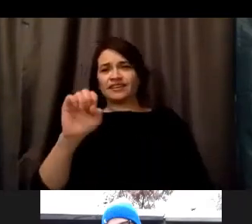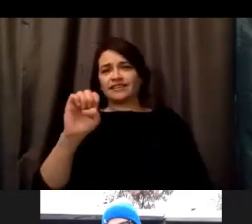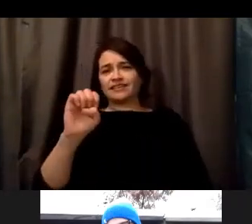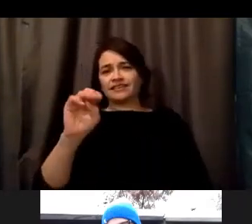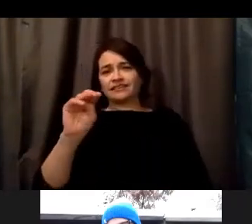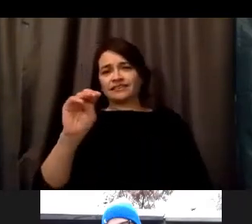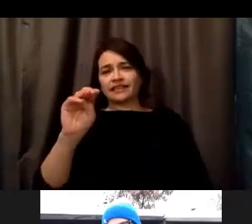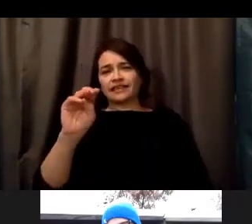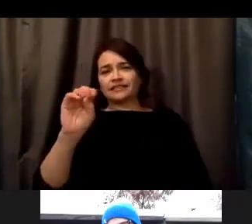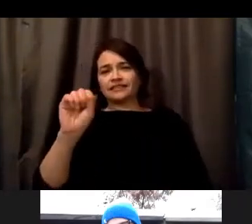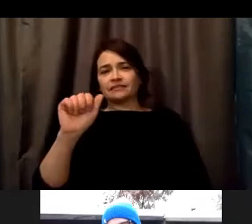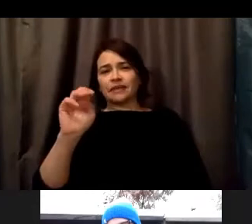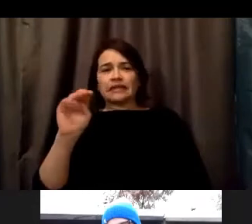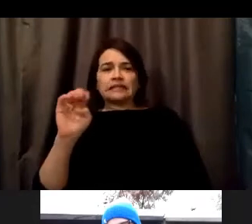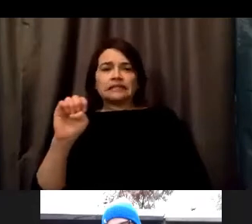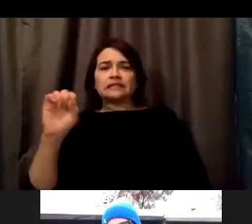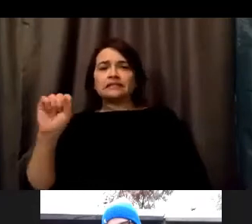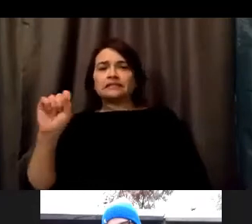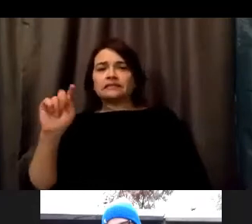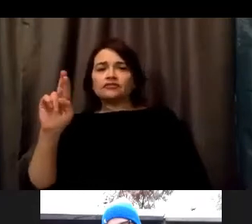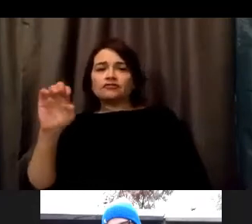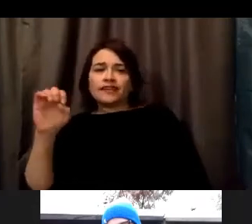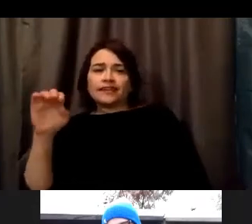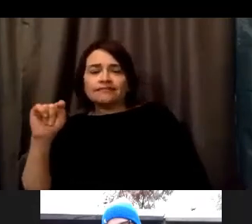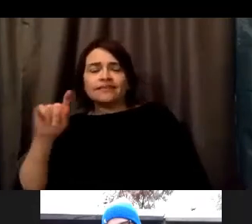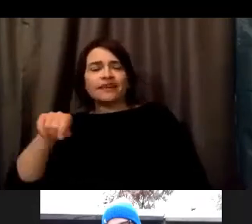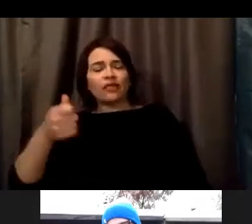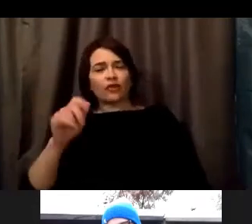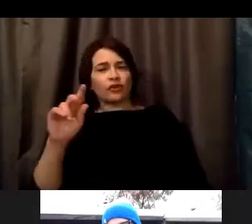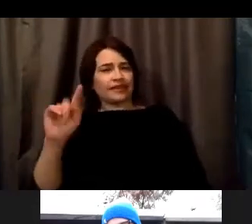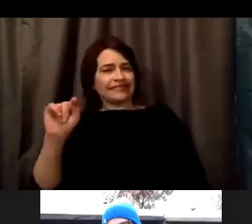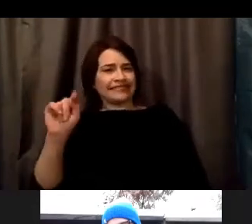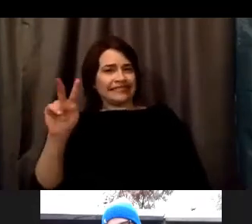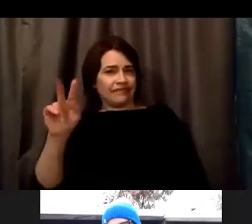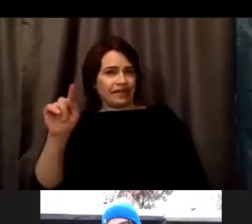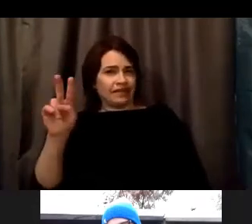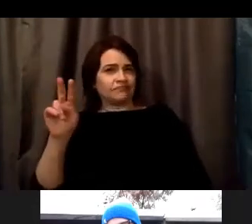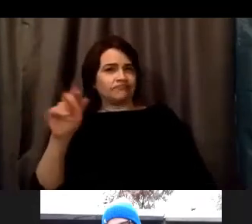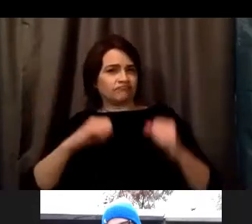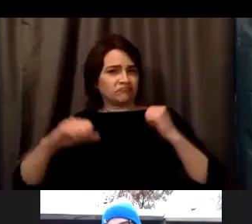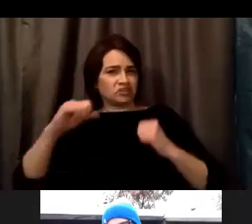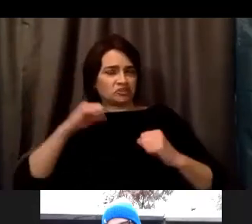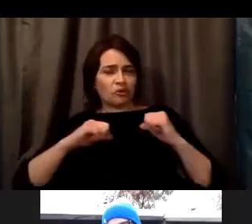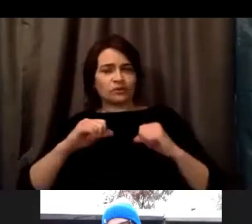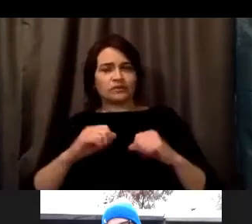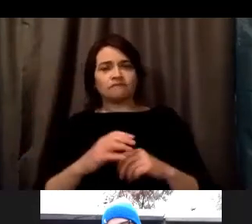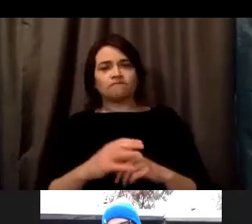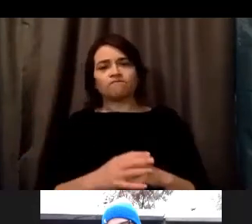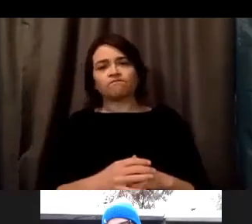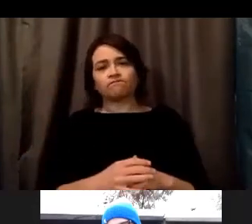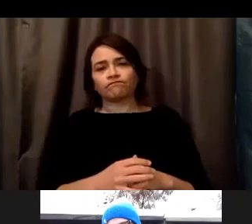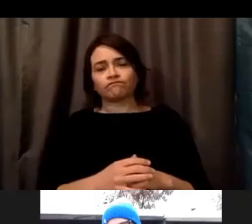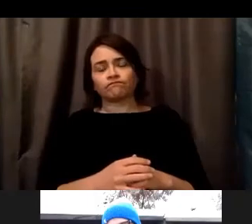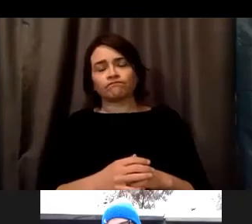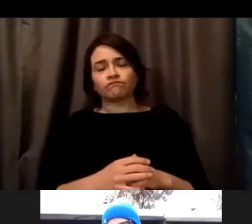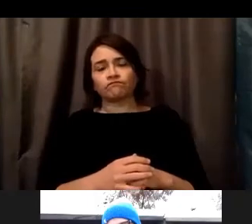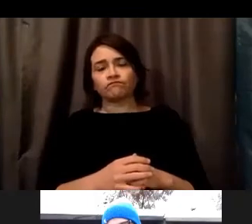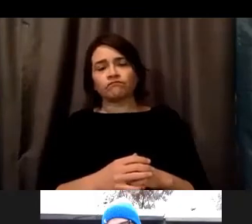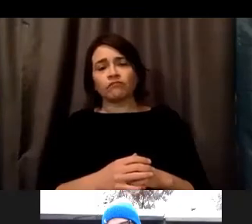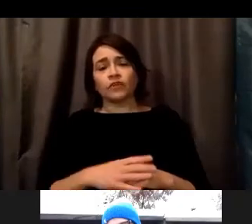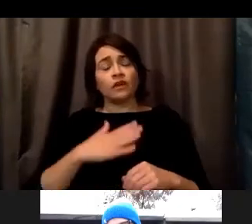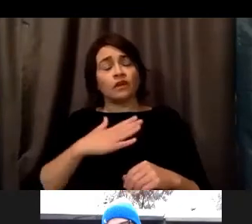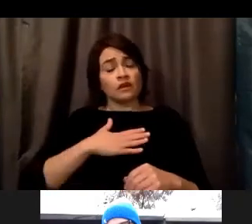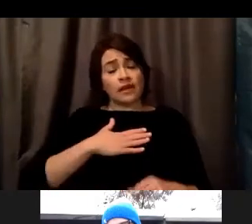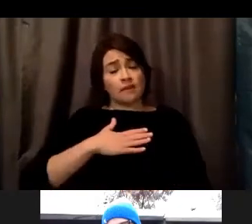shows. And for the most part, my experience is the same